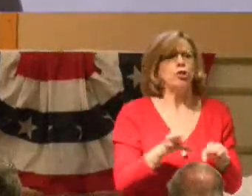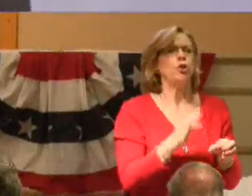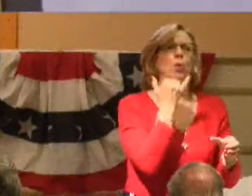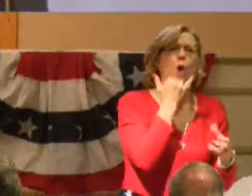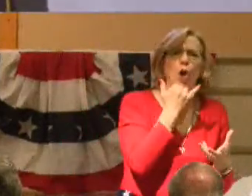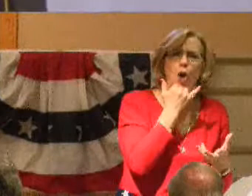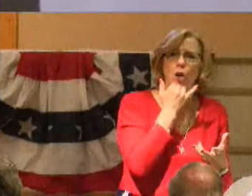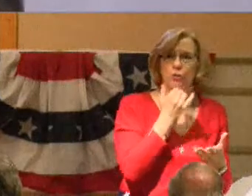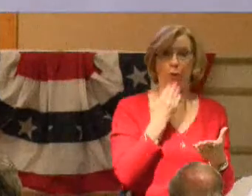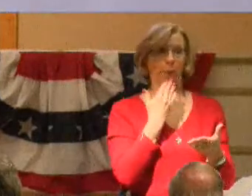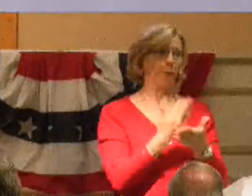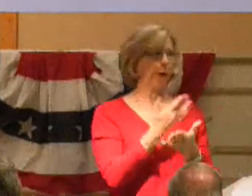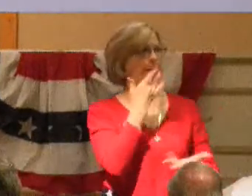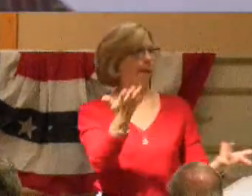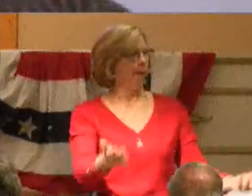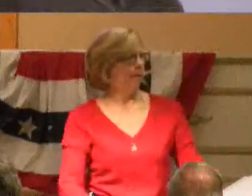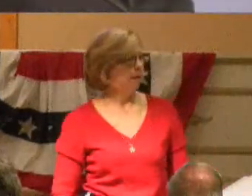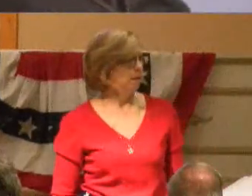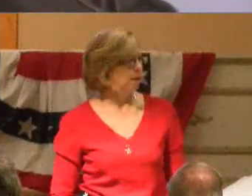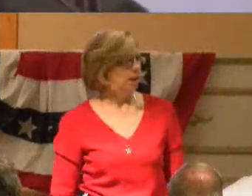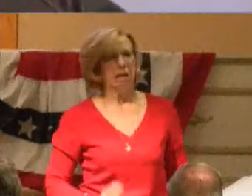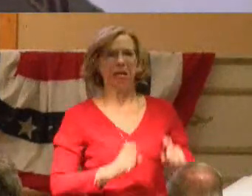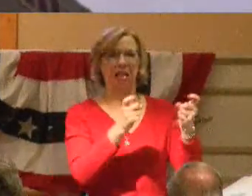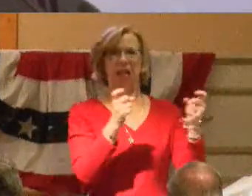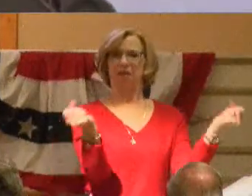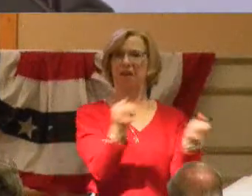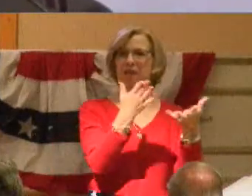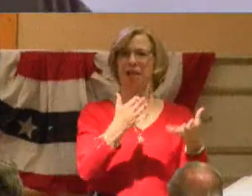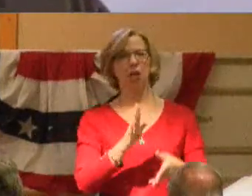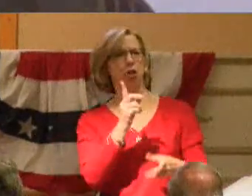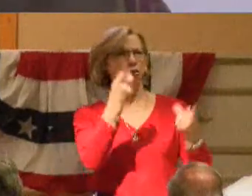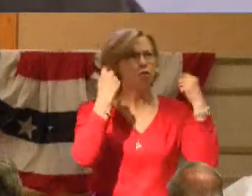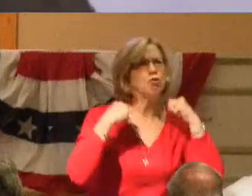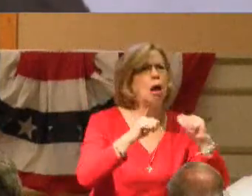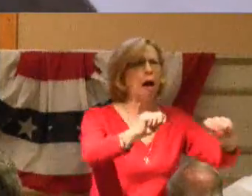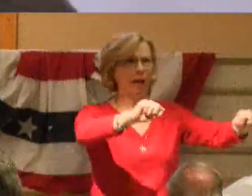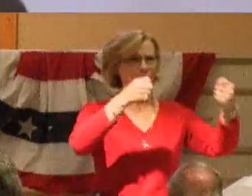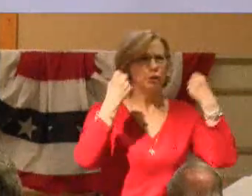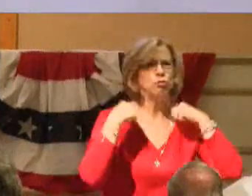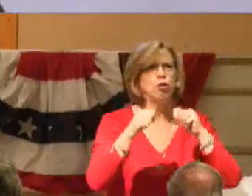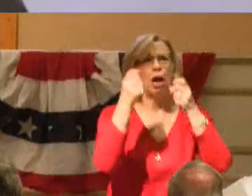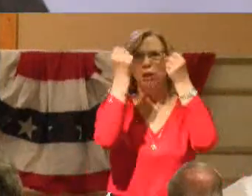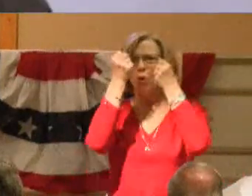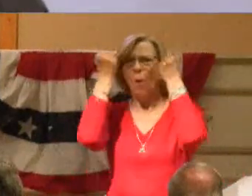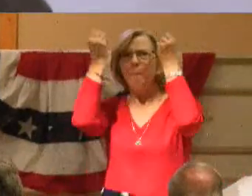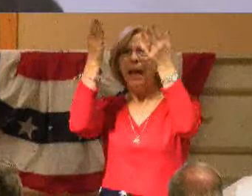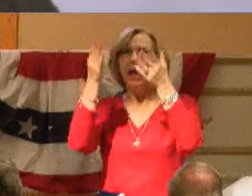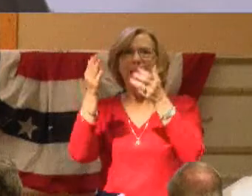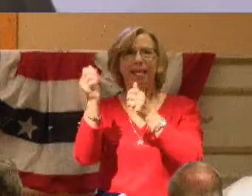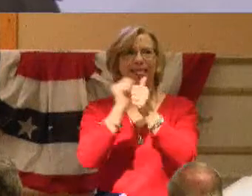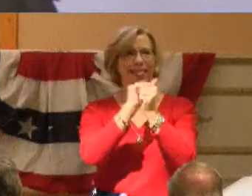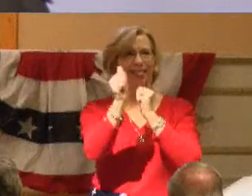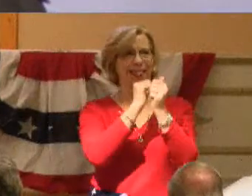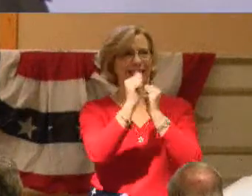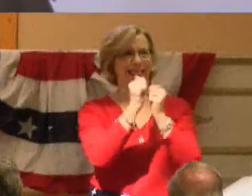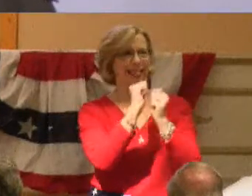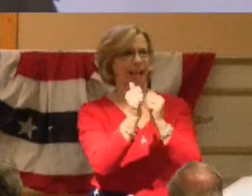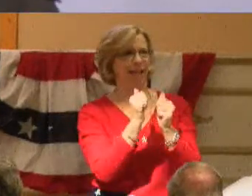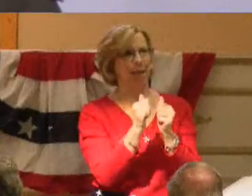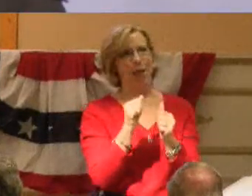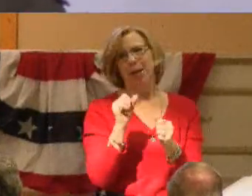luck with that. Give it all you got. Try to do all that you can to obey the speed limit just today.